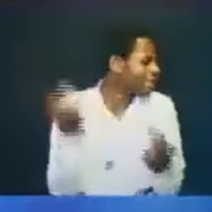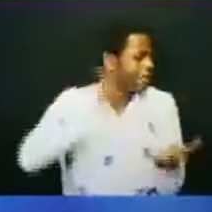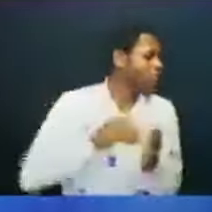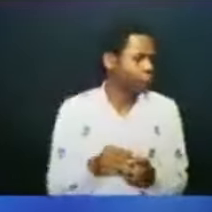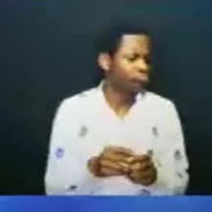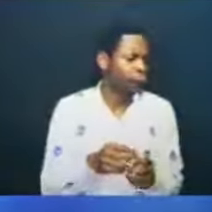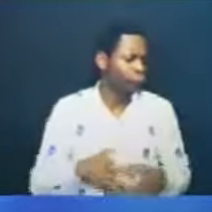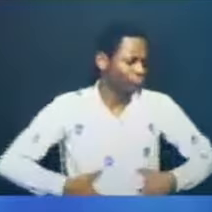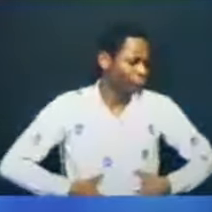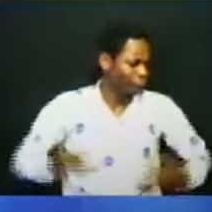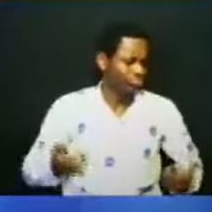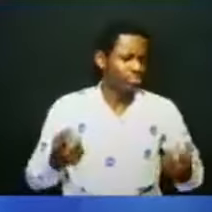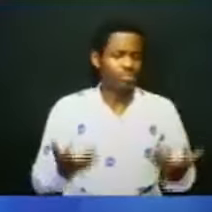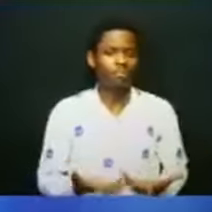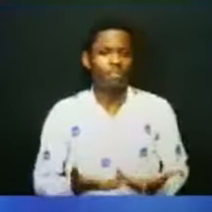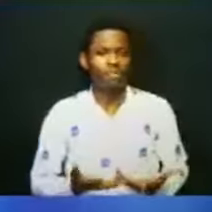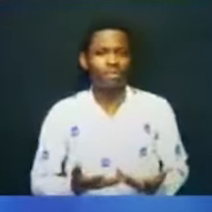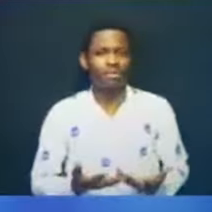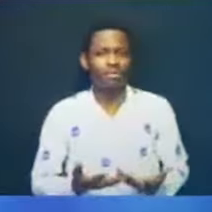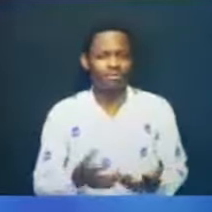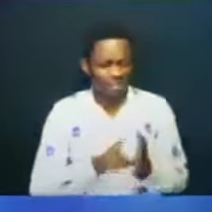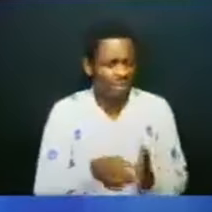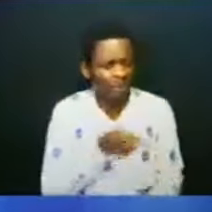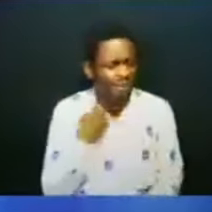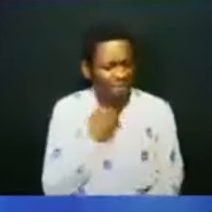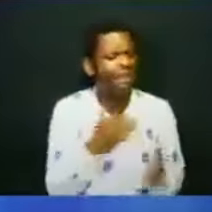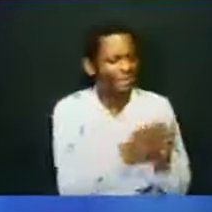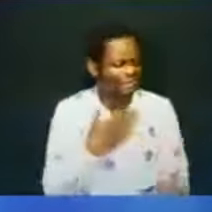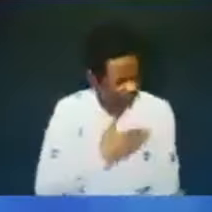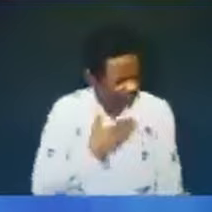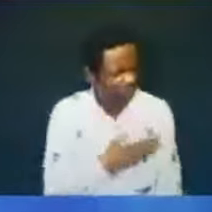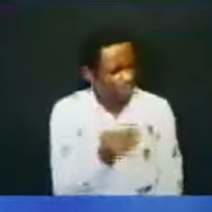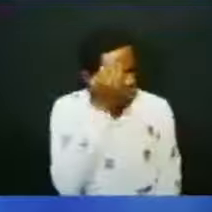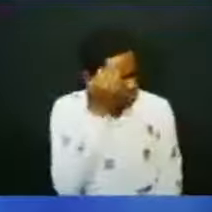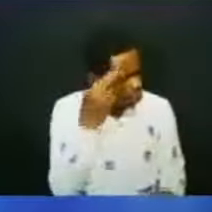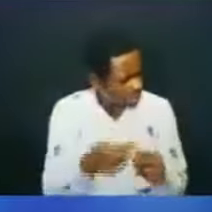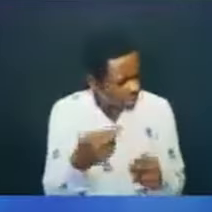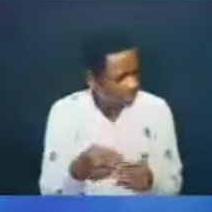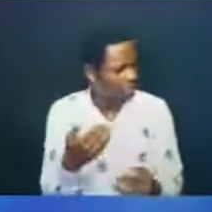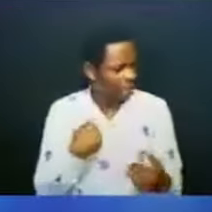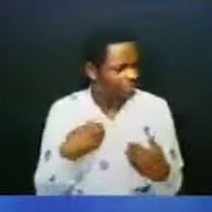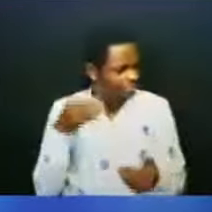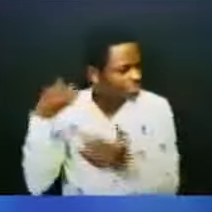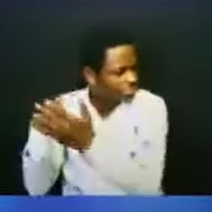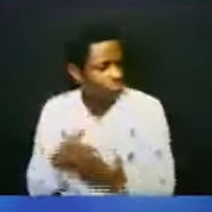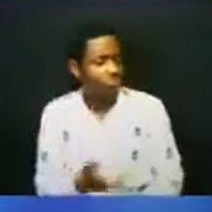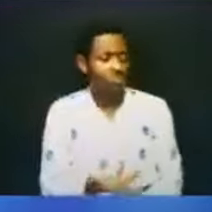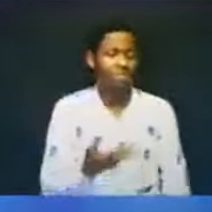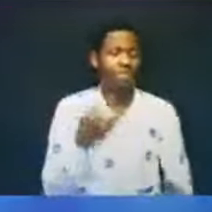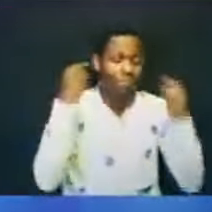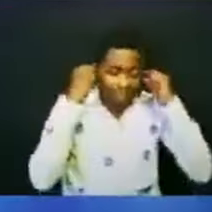beti di ni bio. So the pastor was saying that, oh please, do you have anything against the bearer of this name? And then the blind man